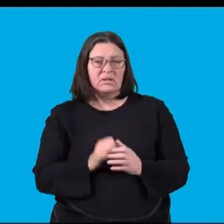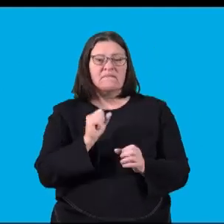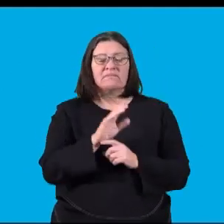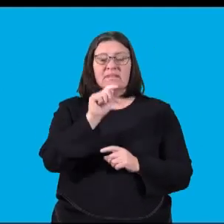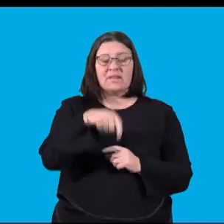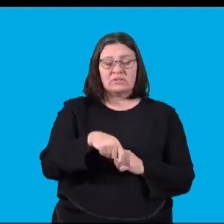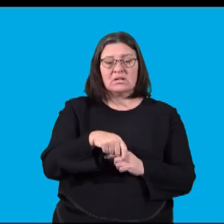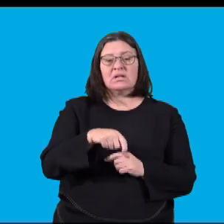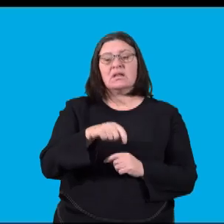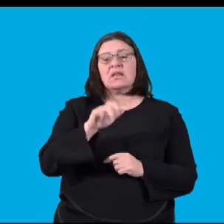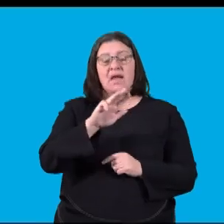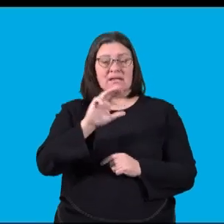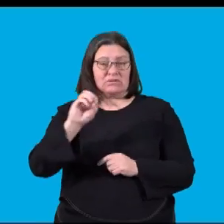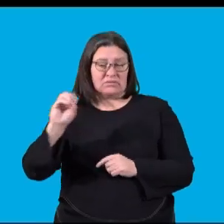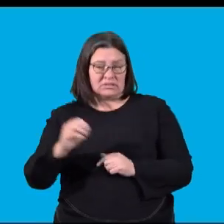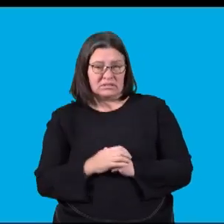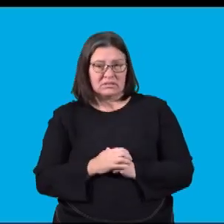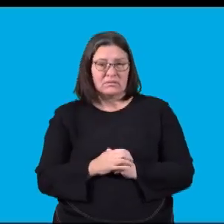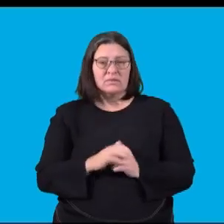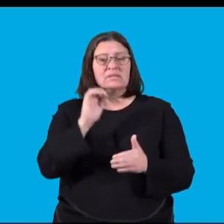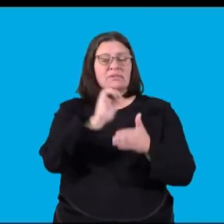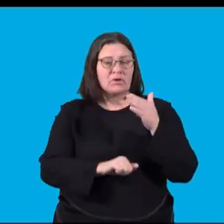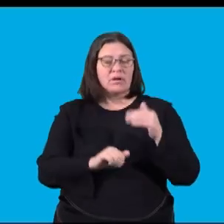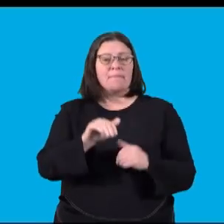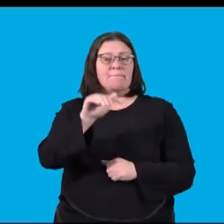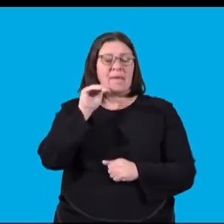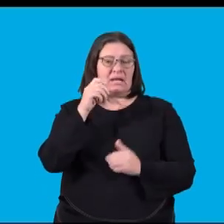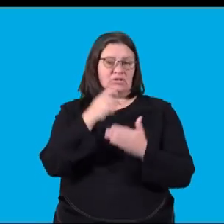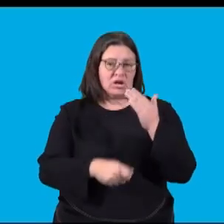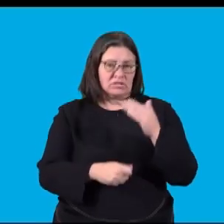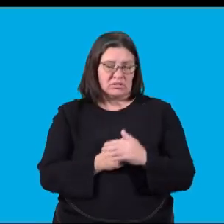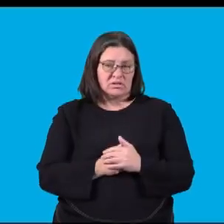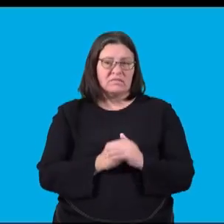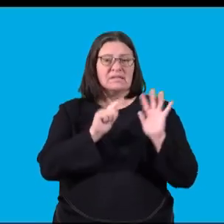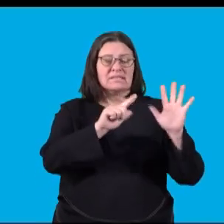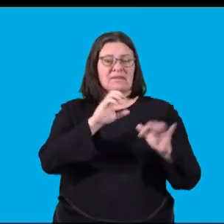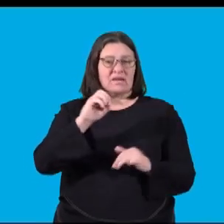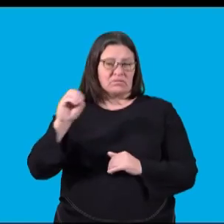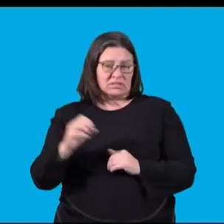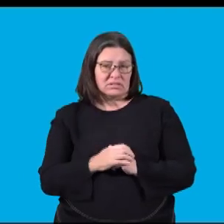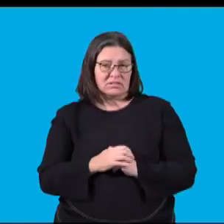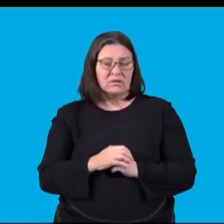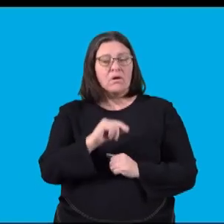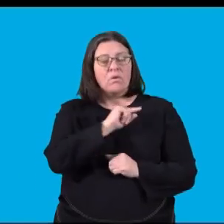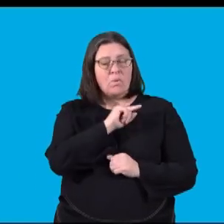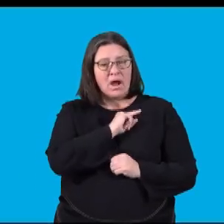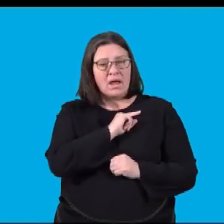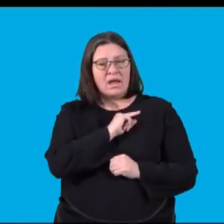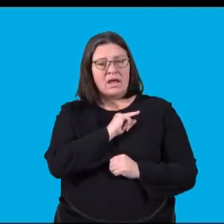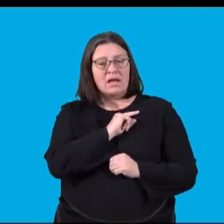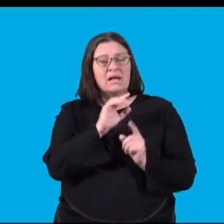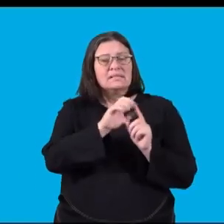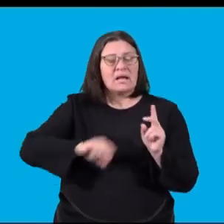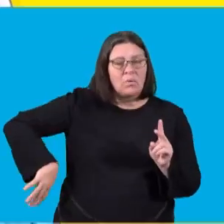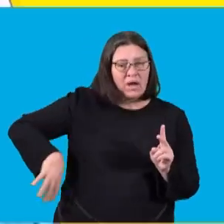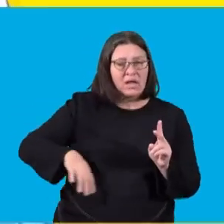have 15,900. So we will come, then we'll subtract our bank charges of 700 because it's going to